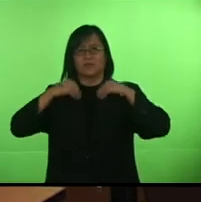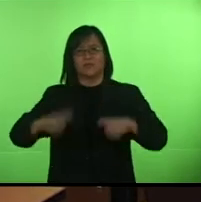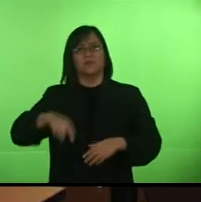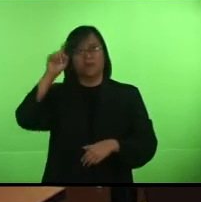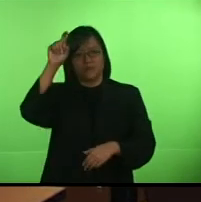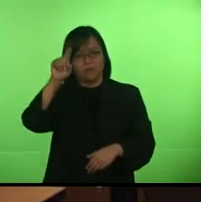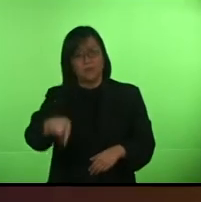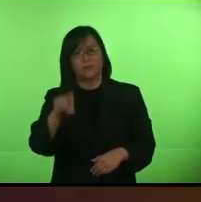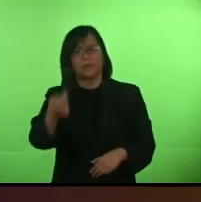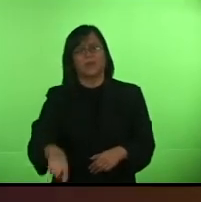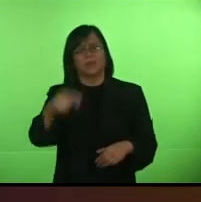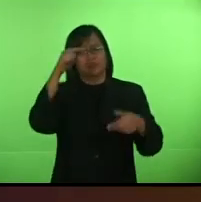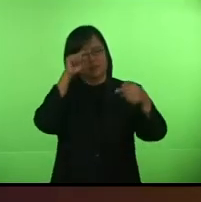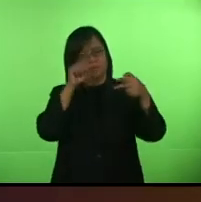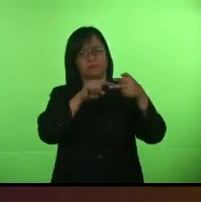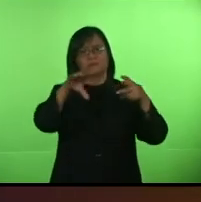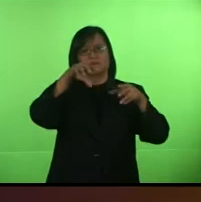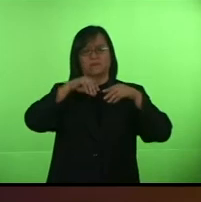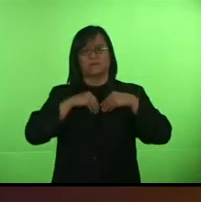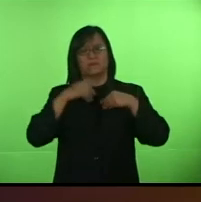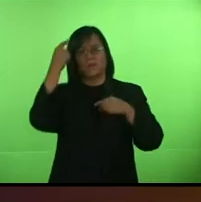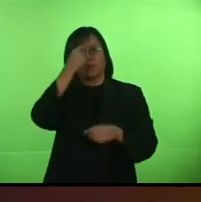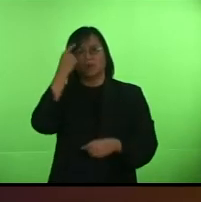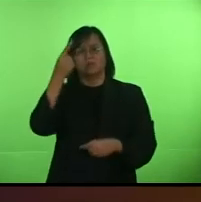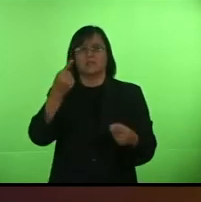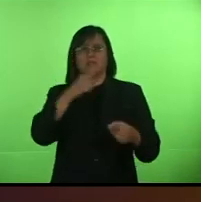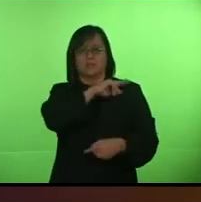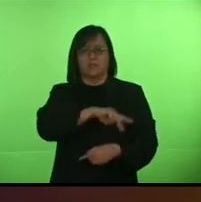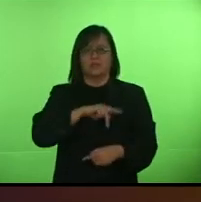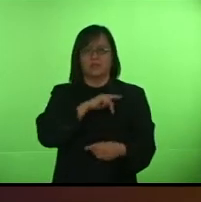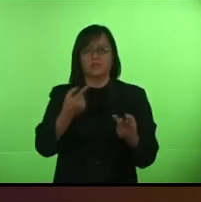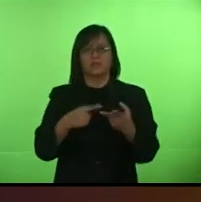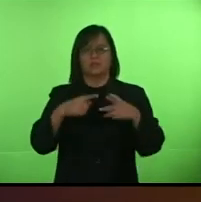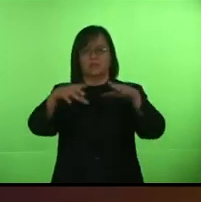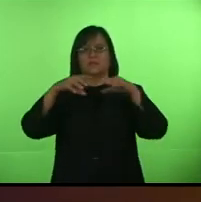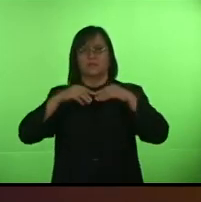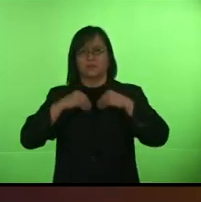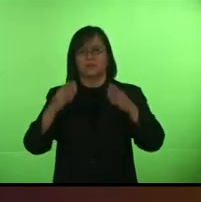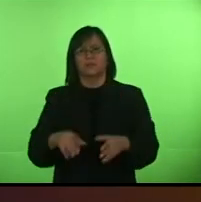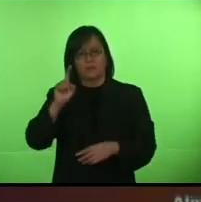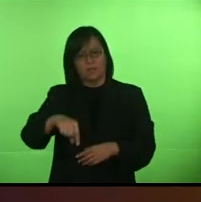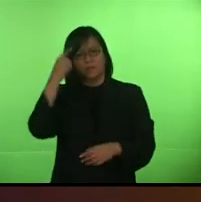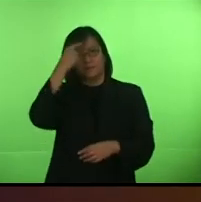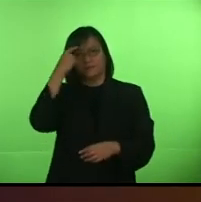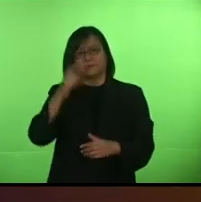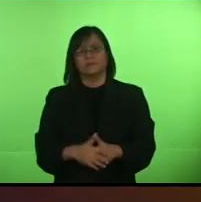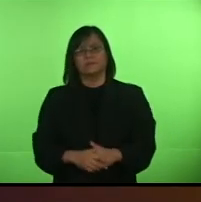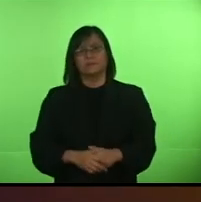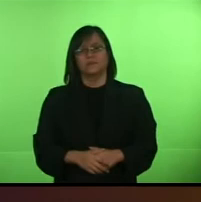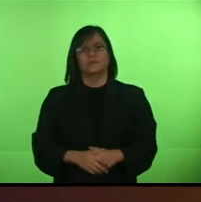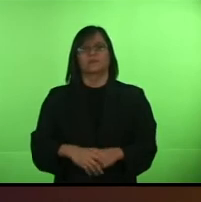take note of their attitudes and their perception and also their personalities. Remember that. The next one is